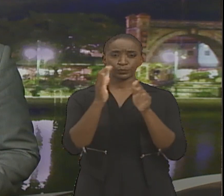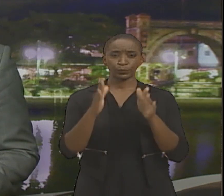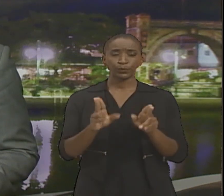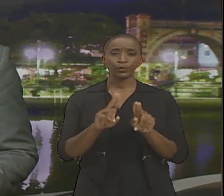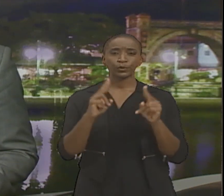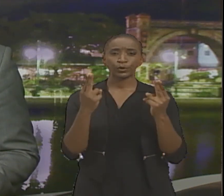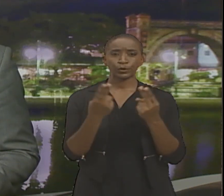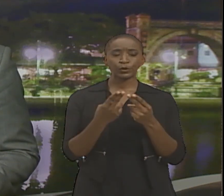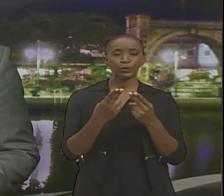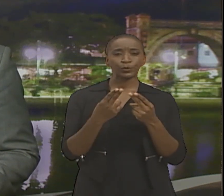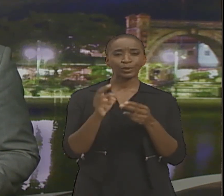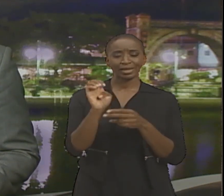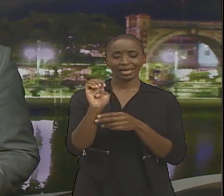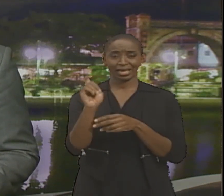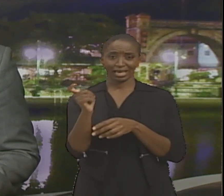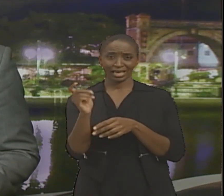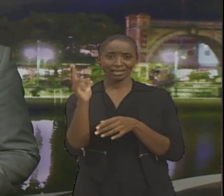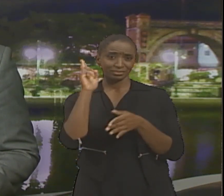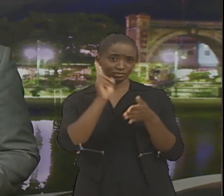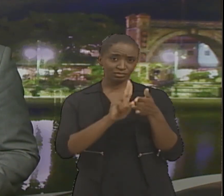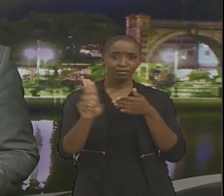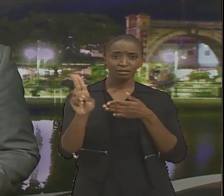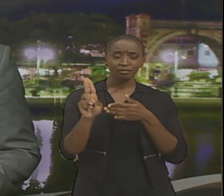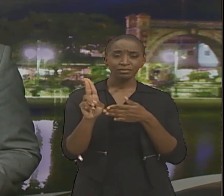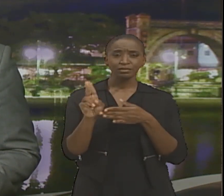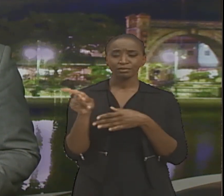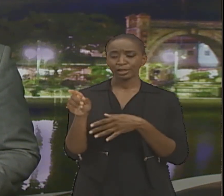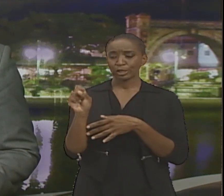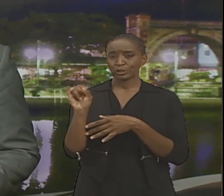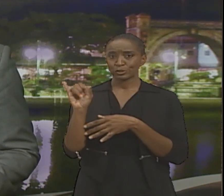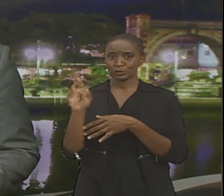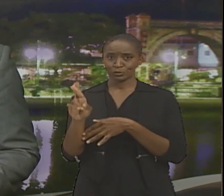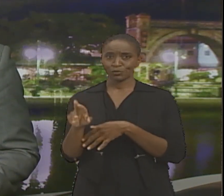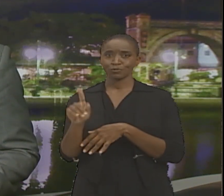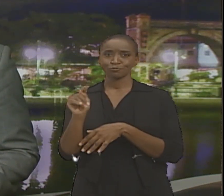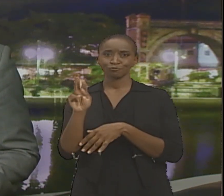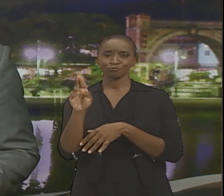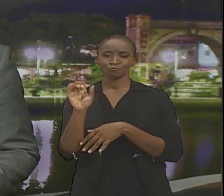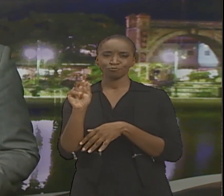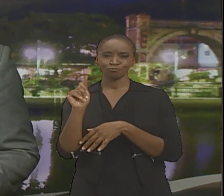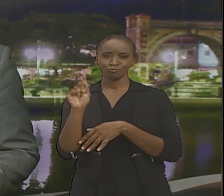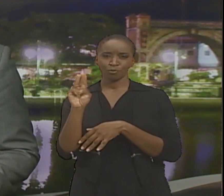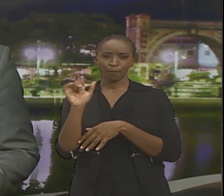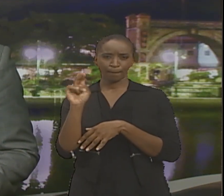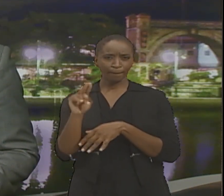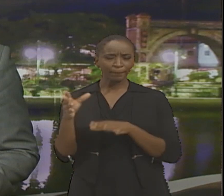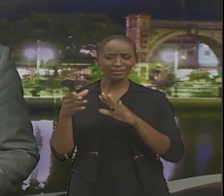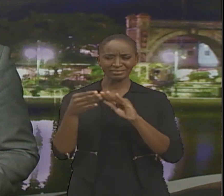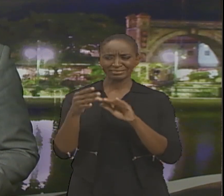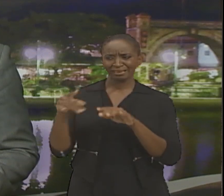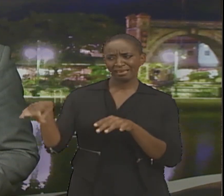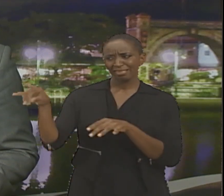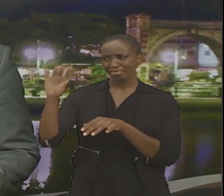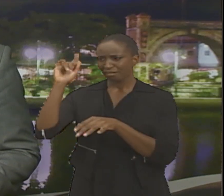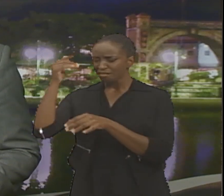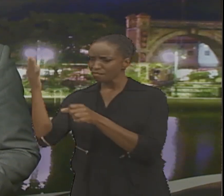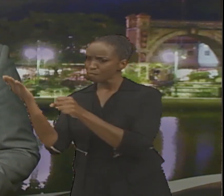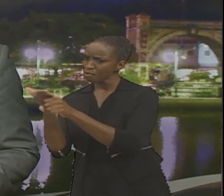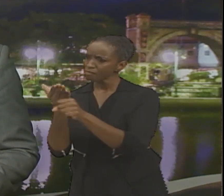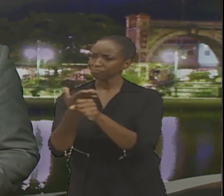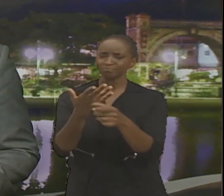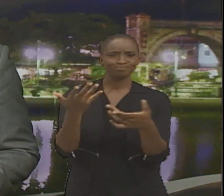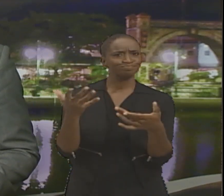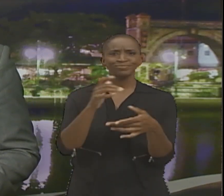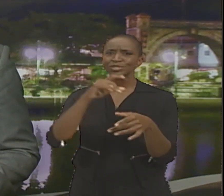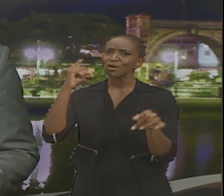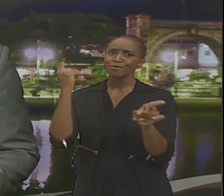former General Secretary of the Barbados Workers Union, Sir Roy Trotman, has spoken out against the manner in which workers were retrenched from the public service. Sir Roy,